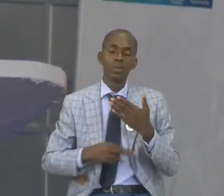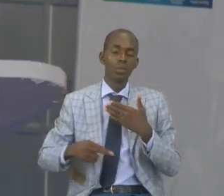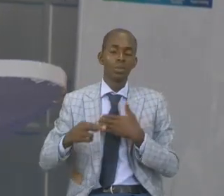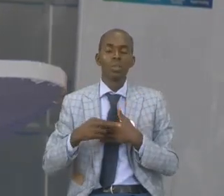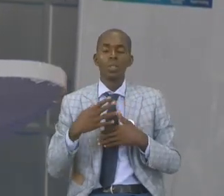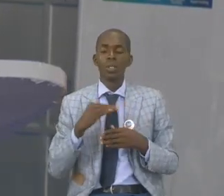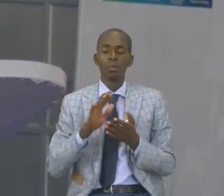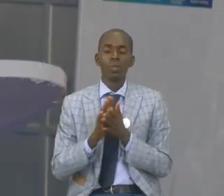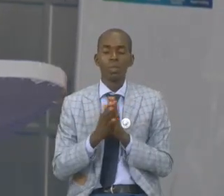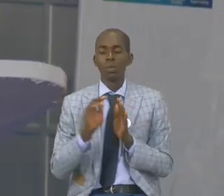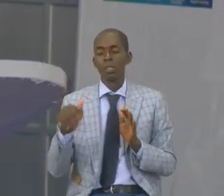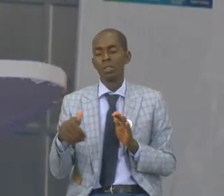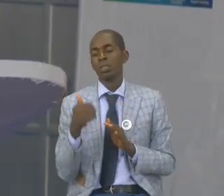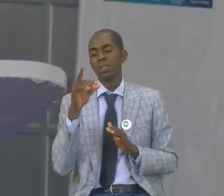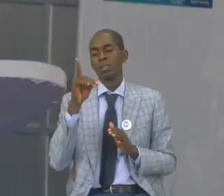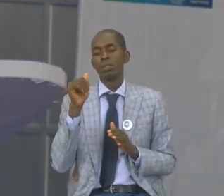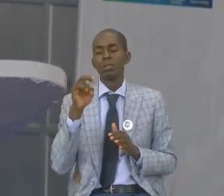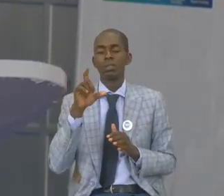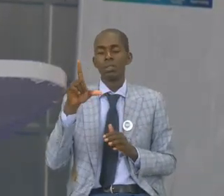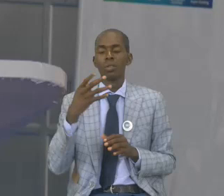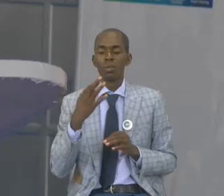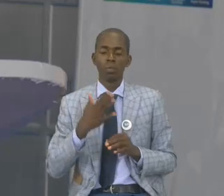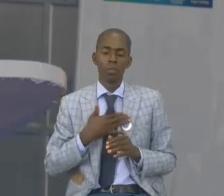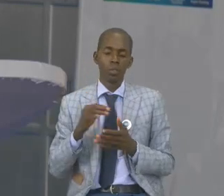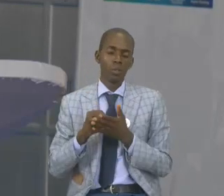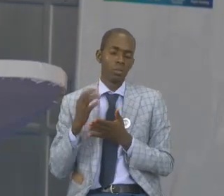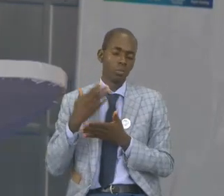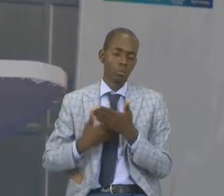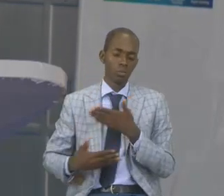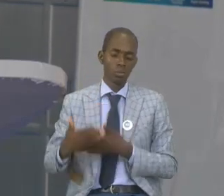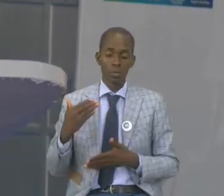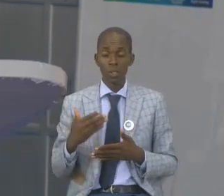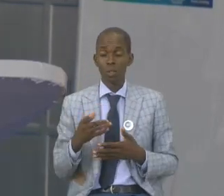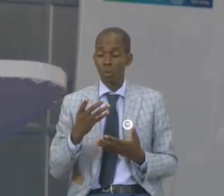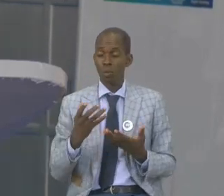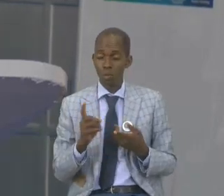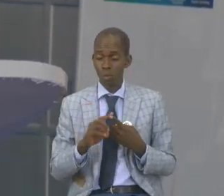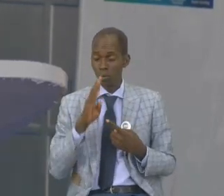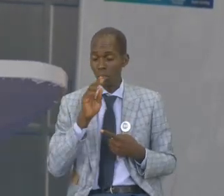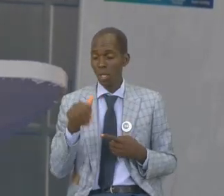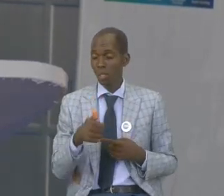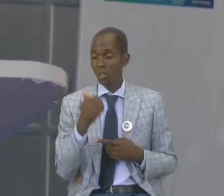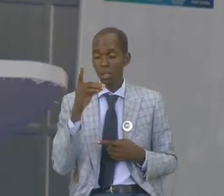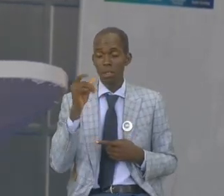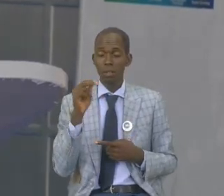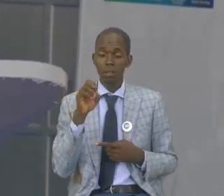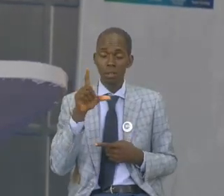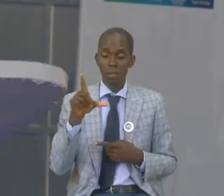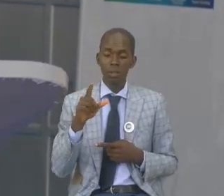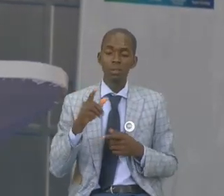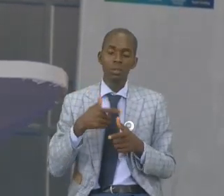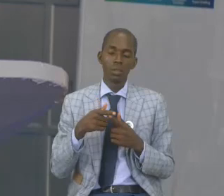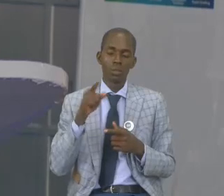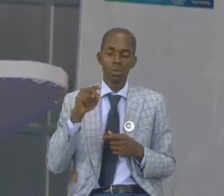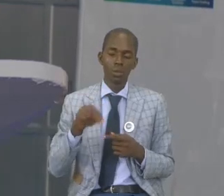generation. Can you raise up your hand? As God sees your hand, God bless you. You can see those hands. Heaven is looking at